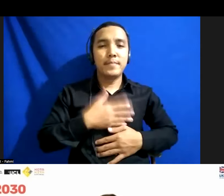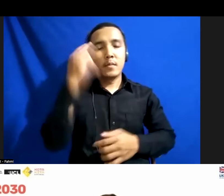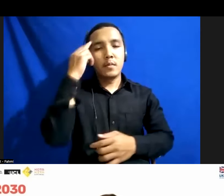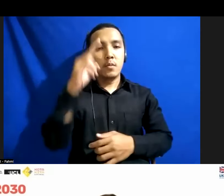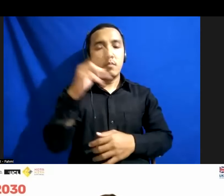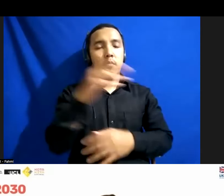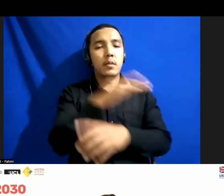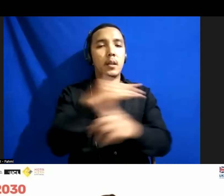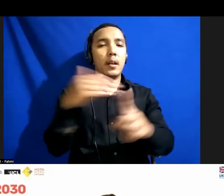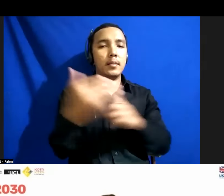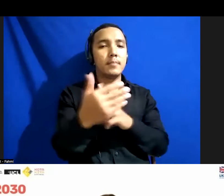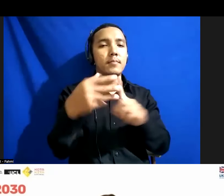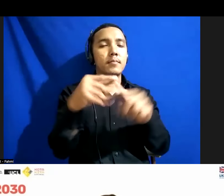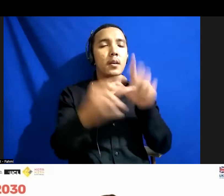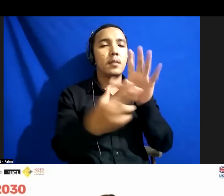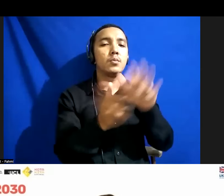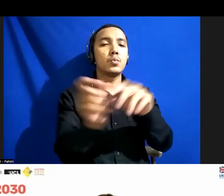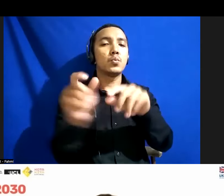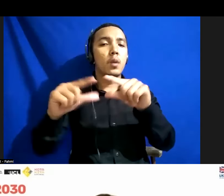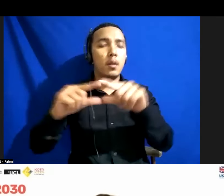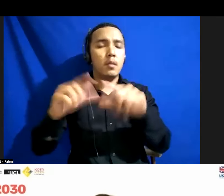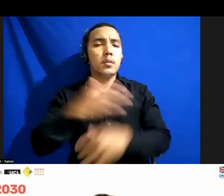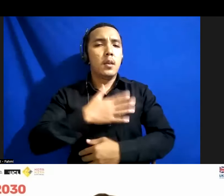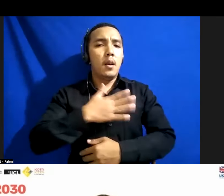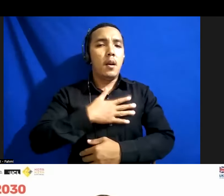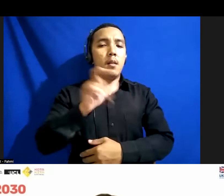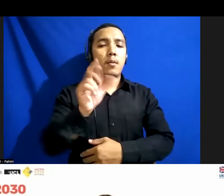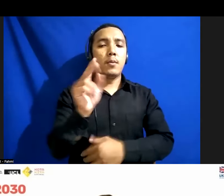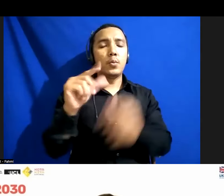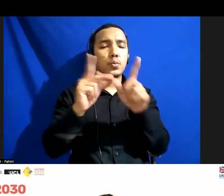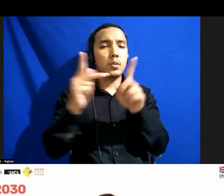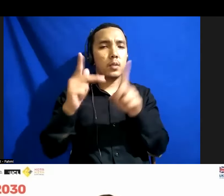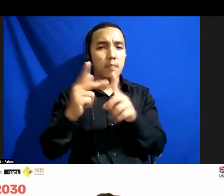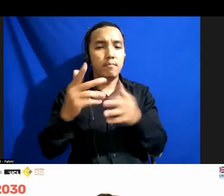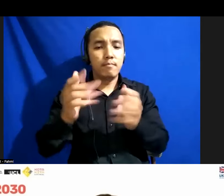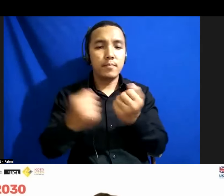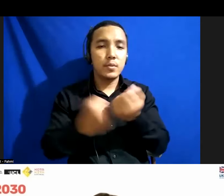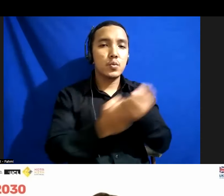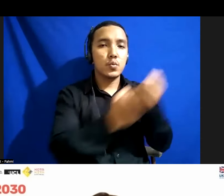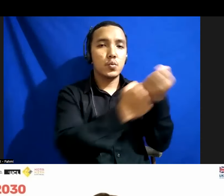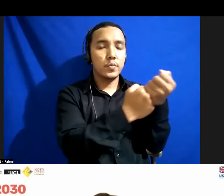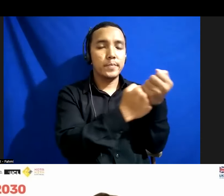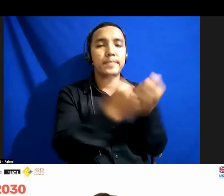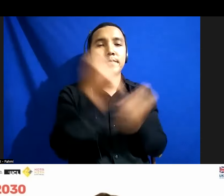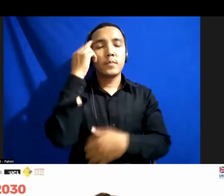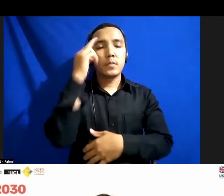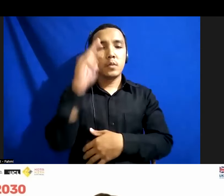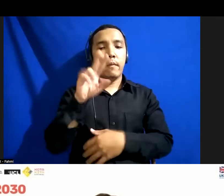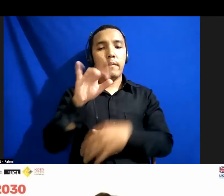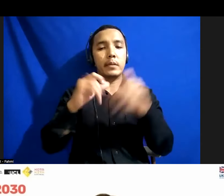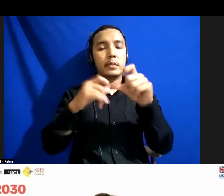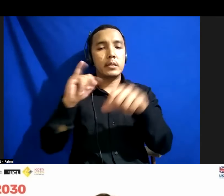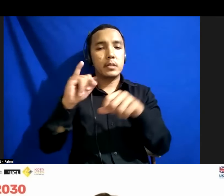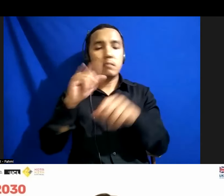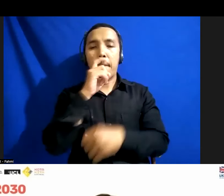residents. So I, as the head of the sub-district of Pelabuhan, I really support the vision of the mayor of